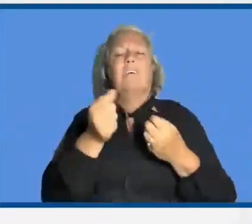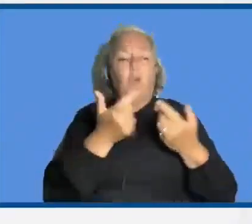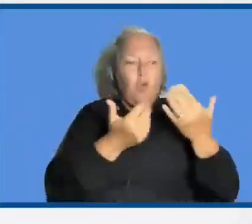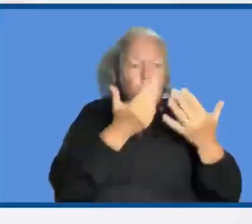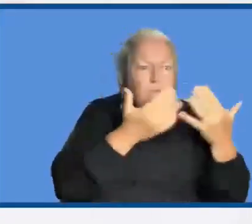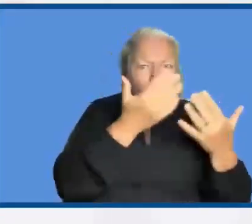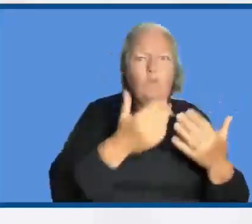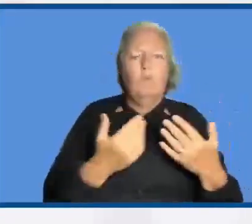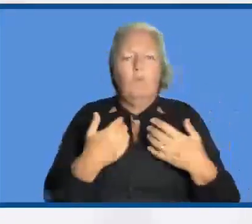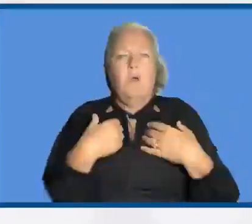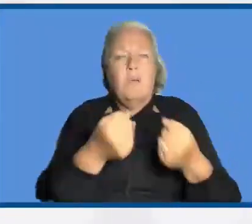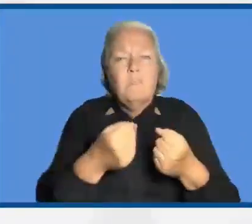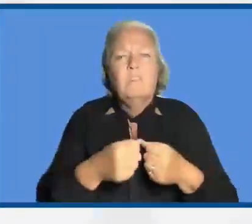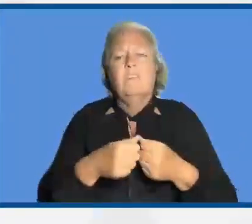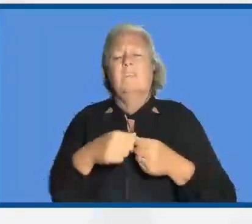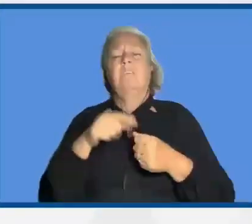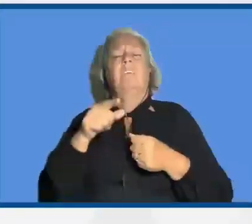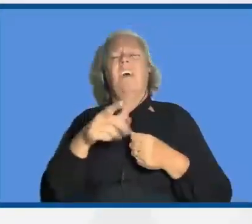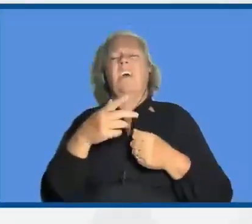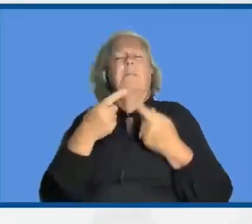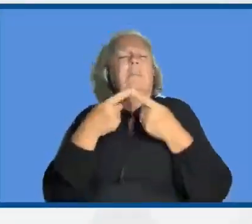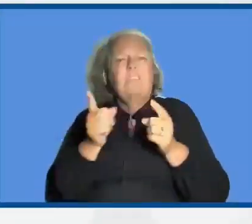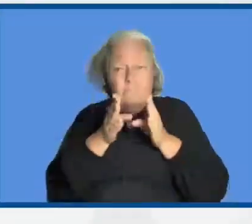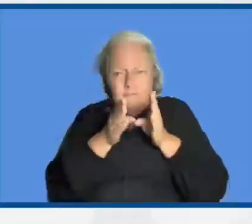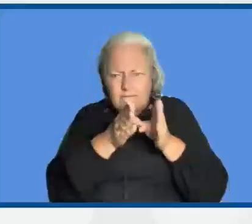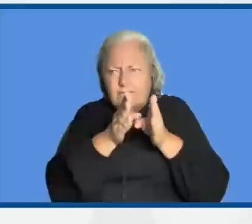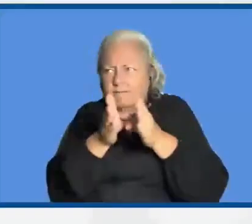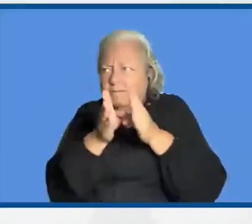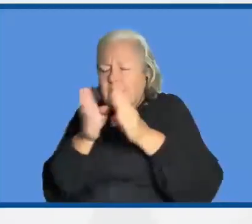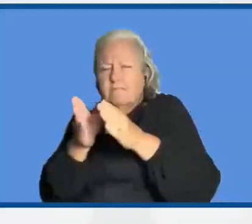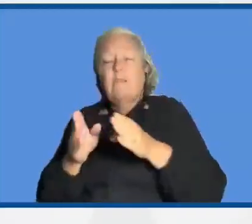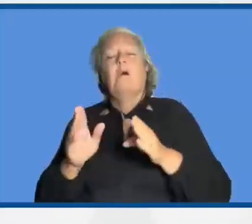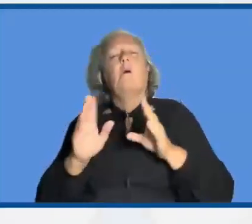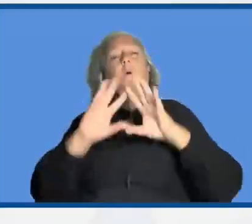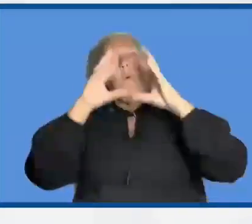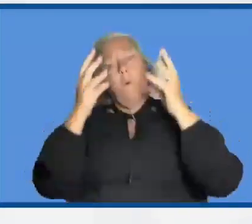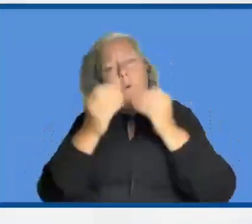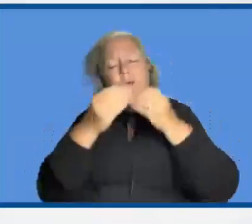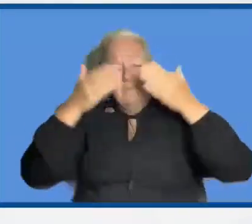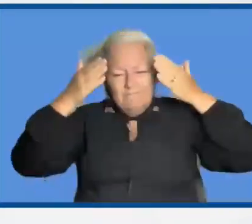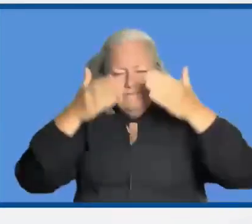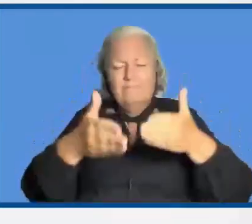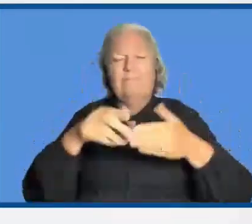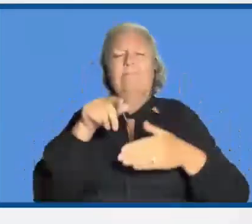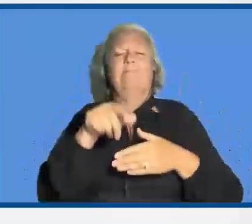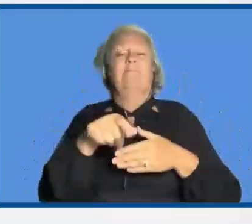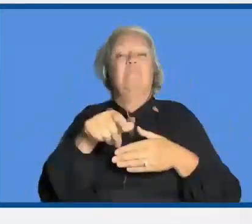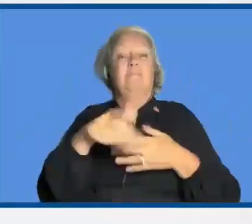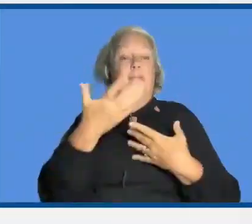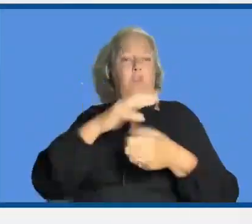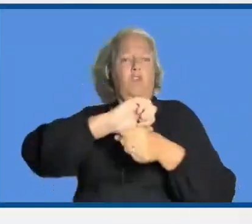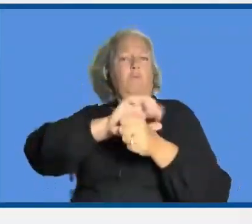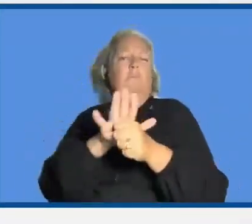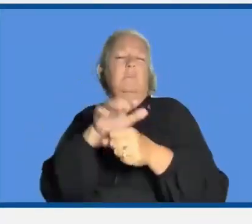health disciplines, everything that had to do with the pandemic. That entailed a very